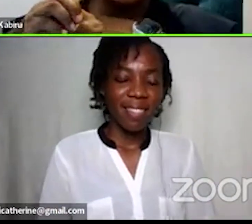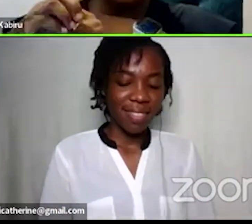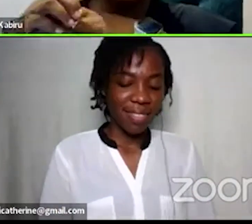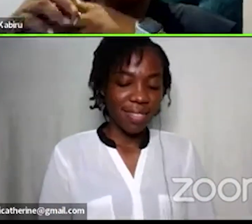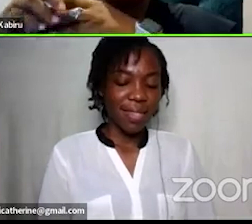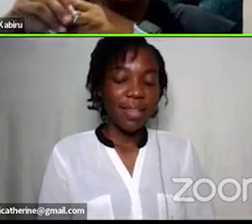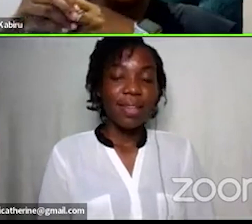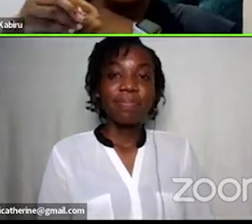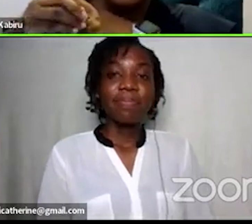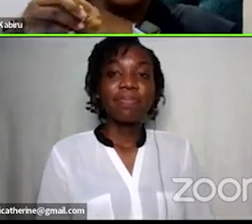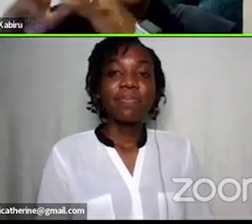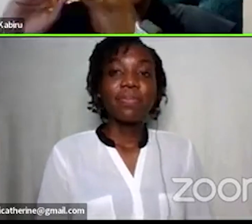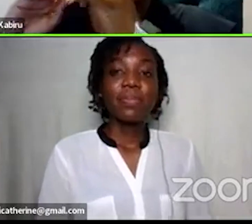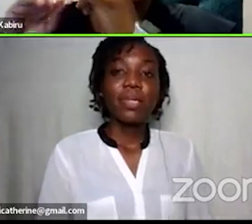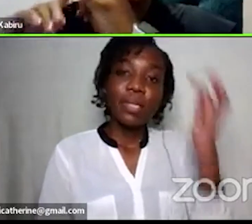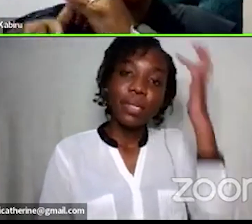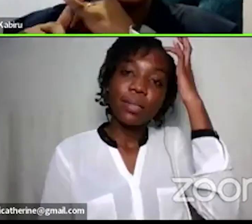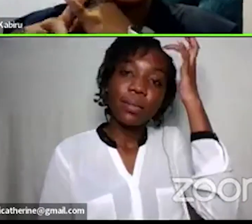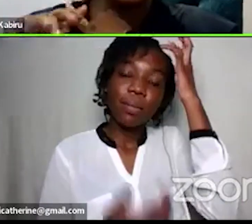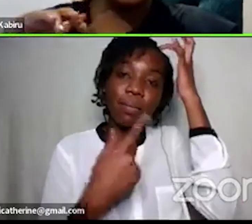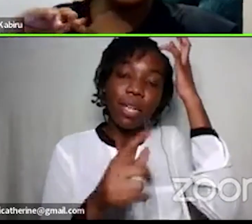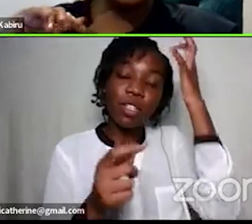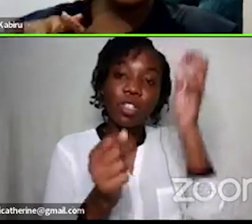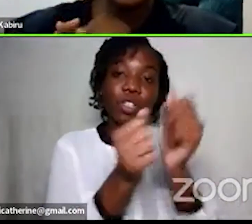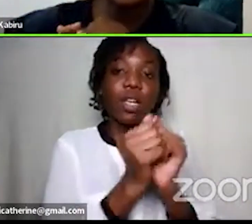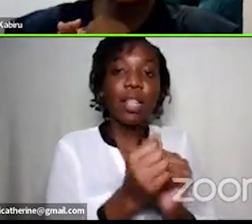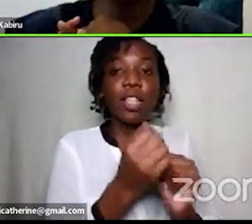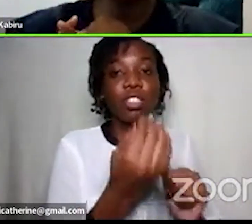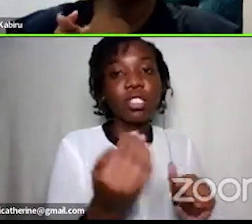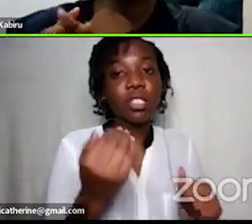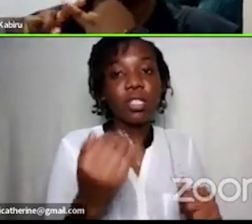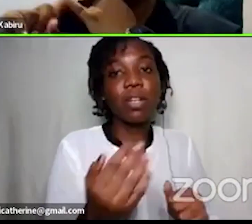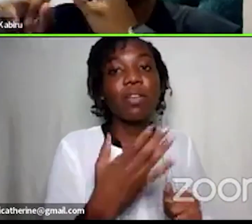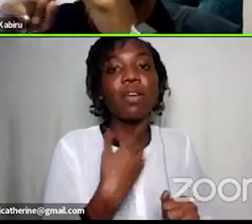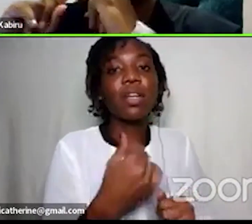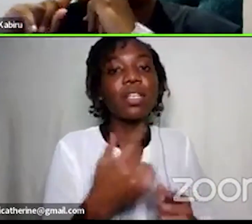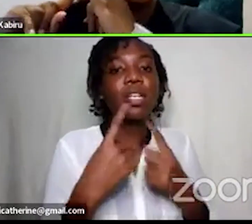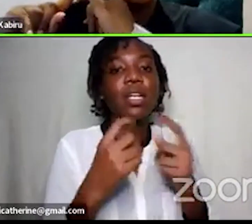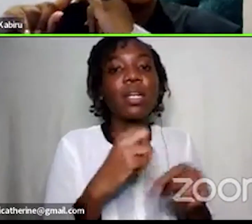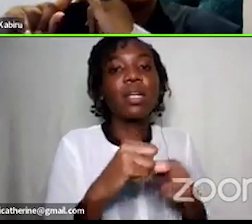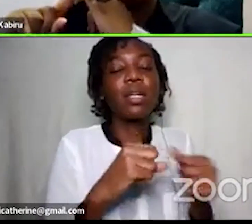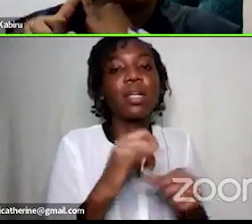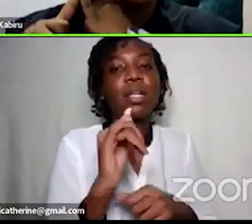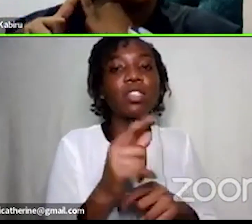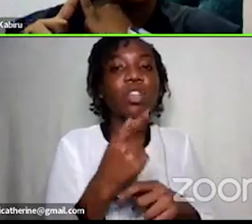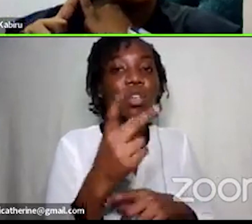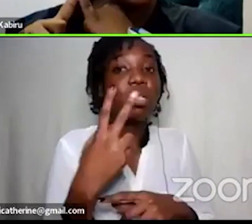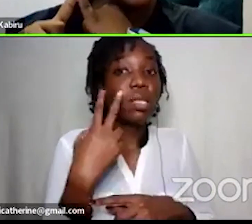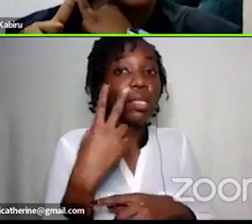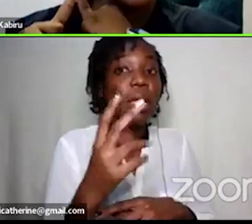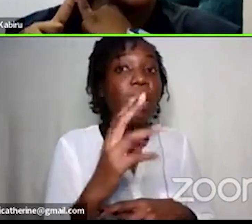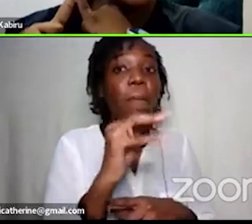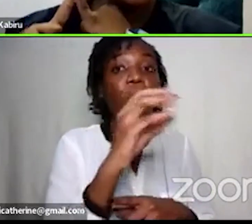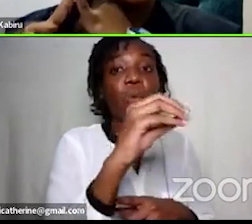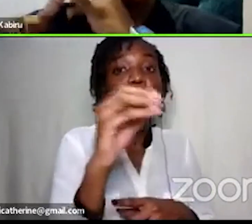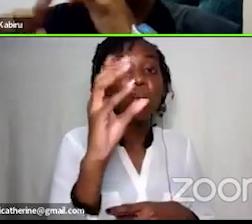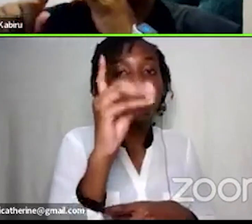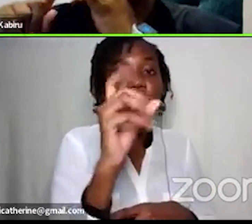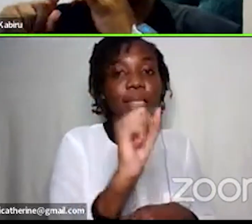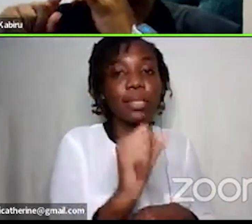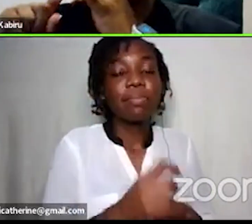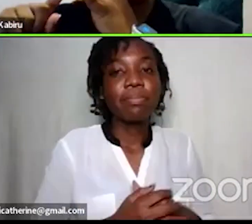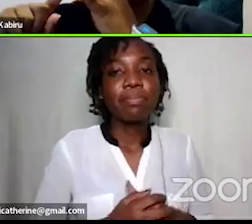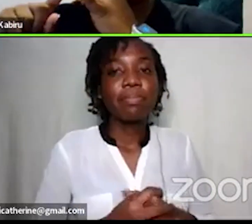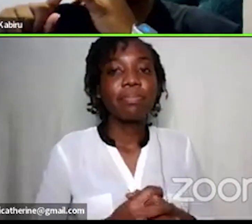Yes, but maybe with children, I need to just reiterate there. You need to observe their moods, okay?